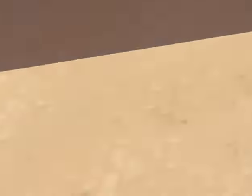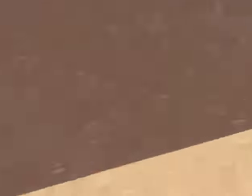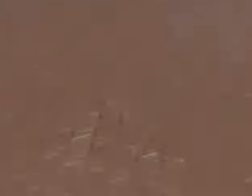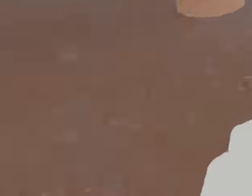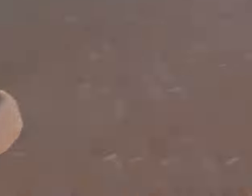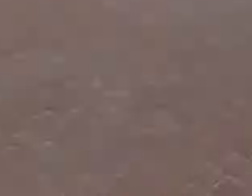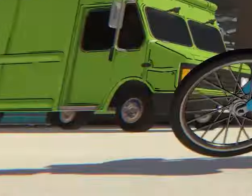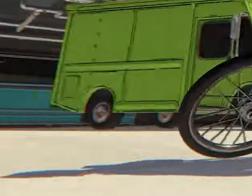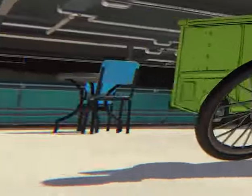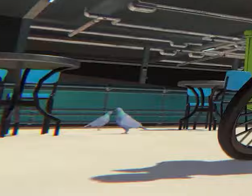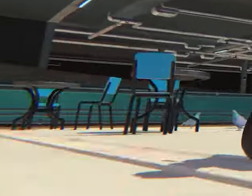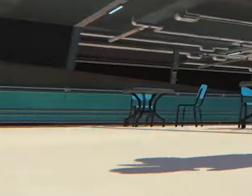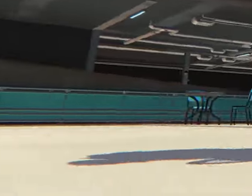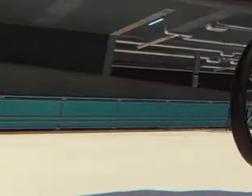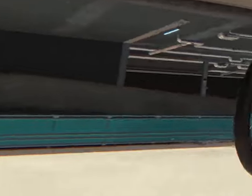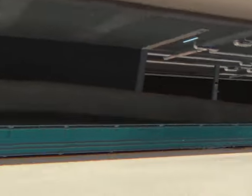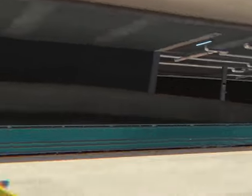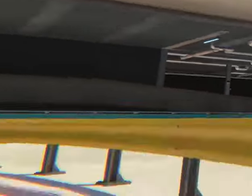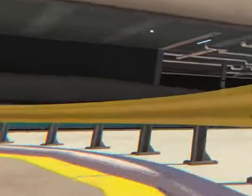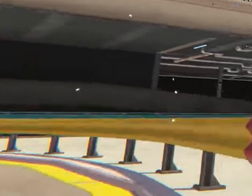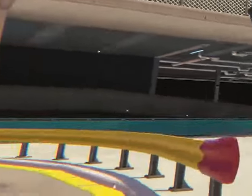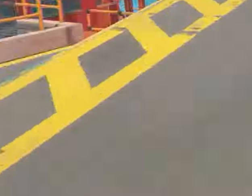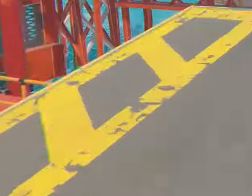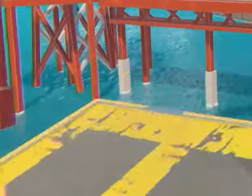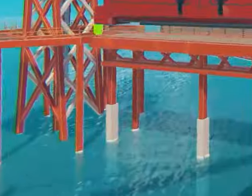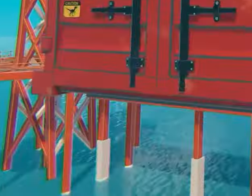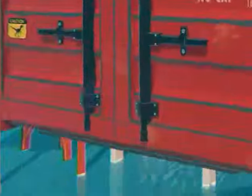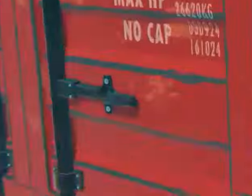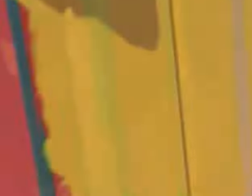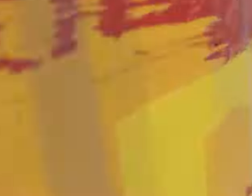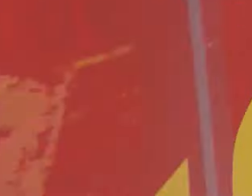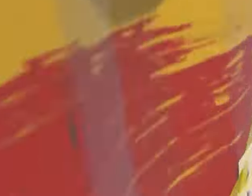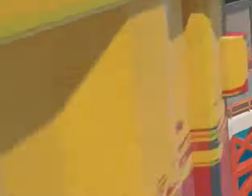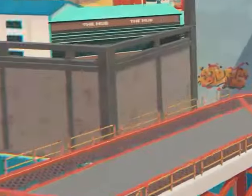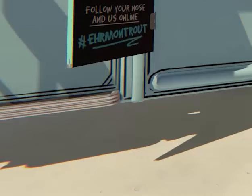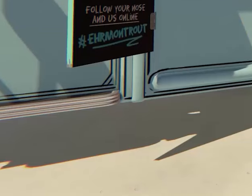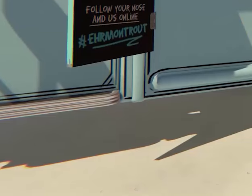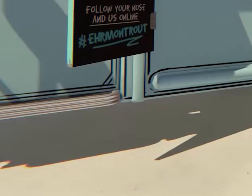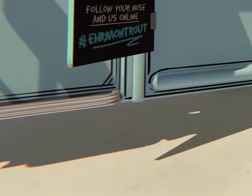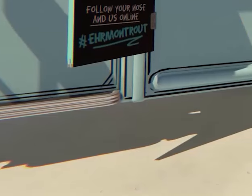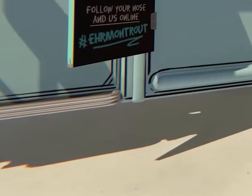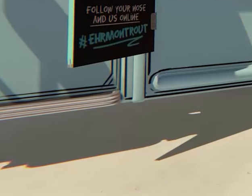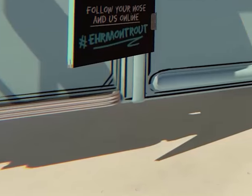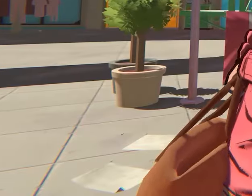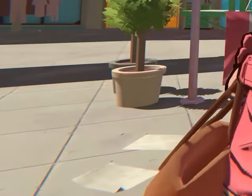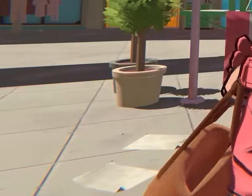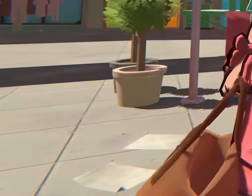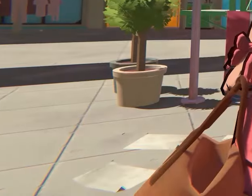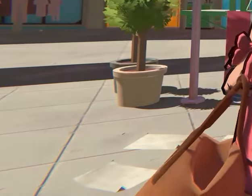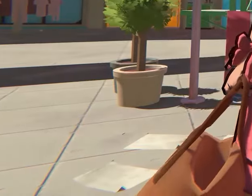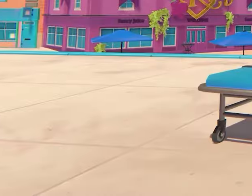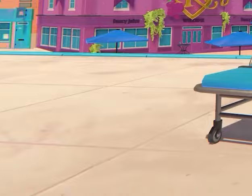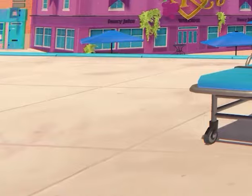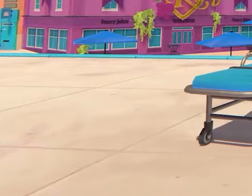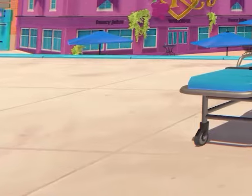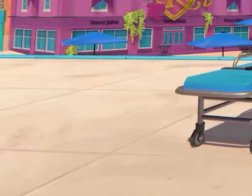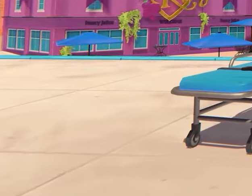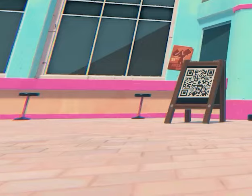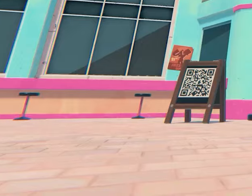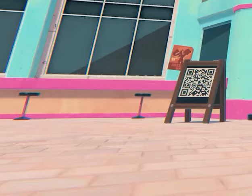role in the gig economy, ensuring your board of directors can collect their annual dividends. You'll have to placate a colourful cast of business operators, from florists, to